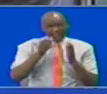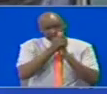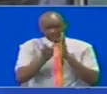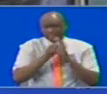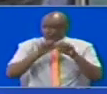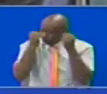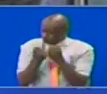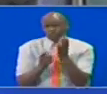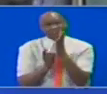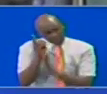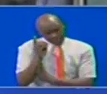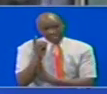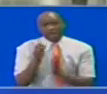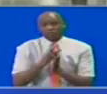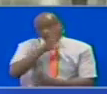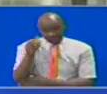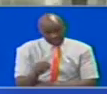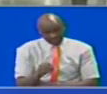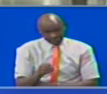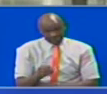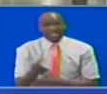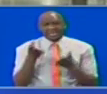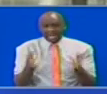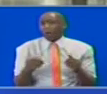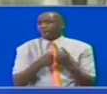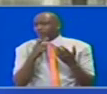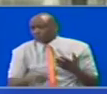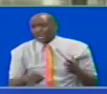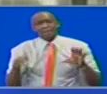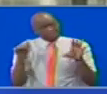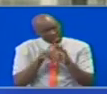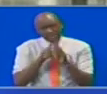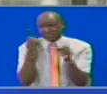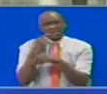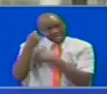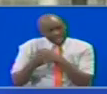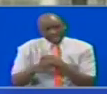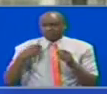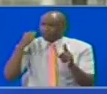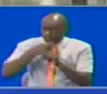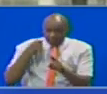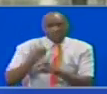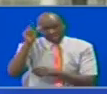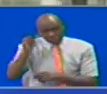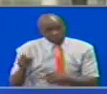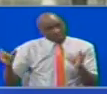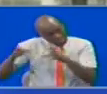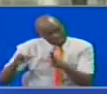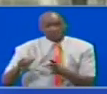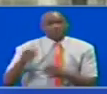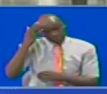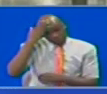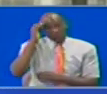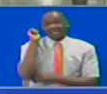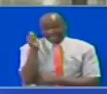social development for Africa. Interestingly, it appears member states are lobbying in terms of regional blocks. Of course, we know that